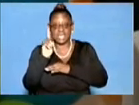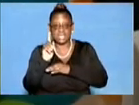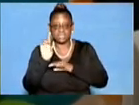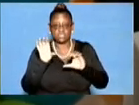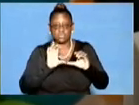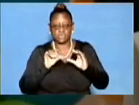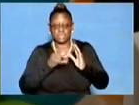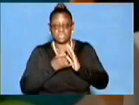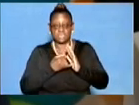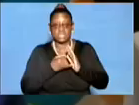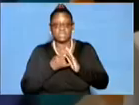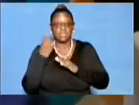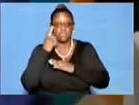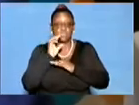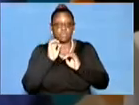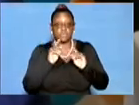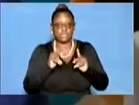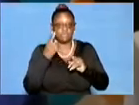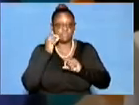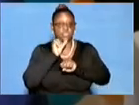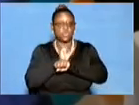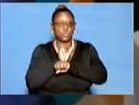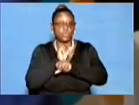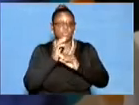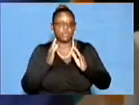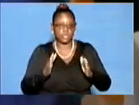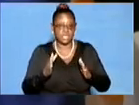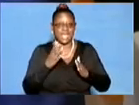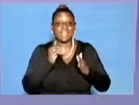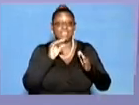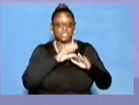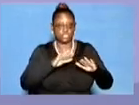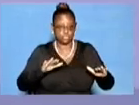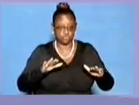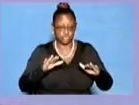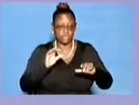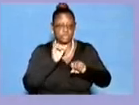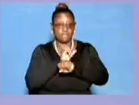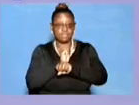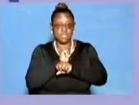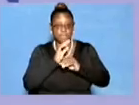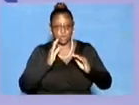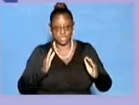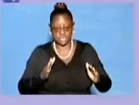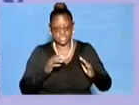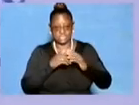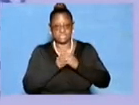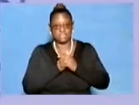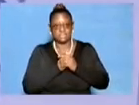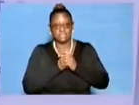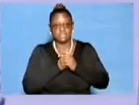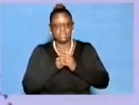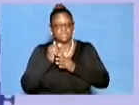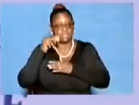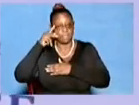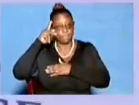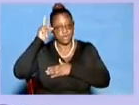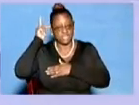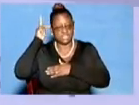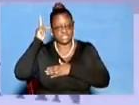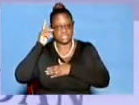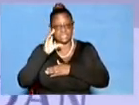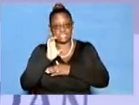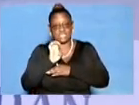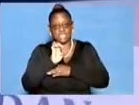important opportunity for their employees and the children of their employees. President and CEO of the Nassau Airport Development